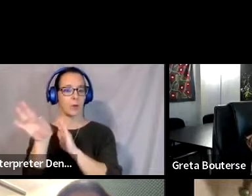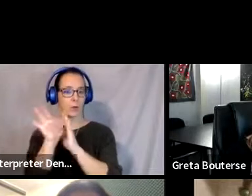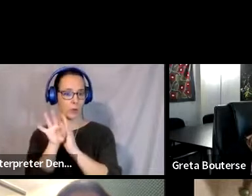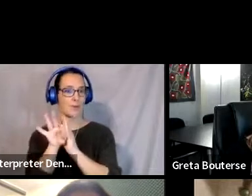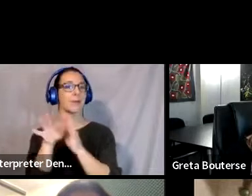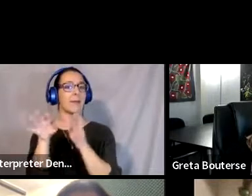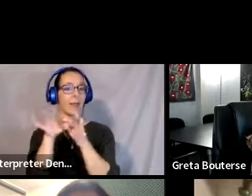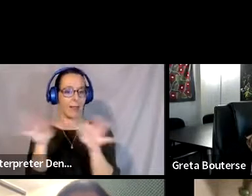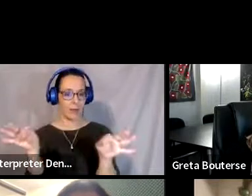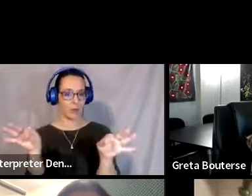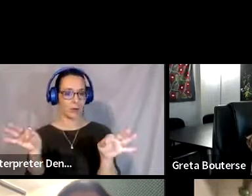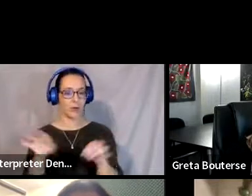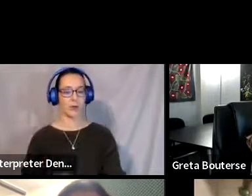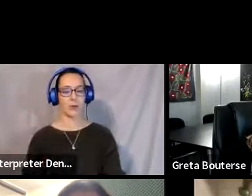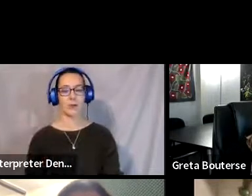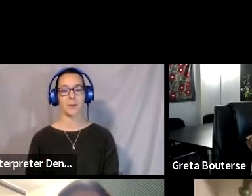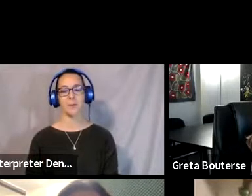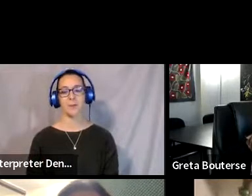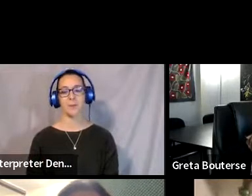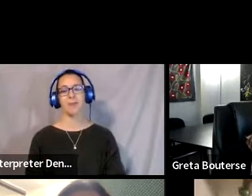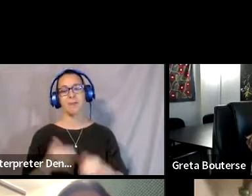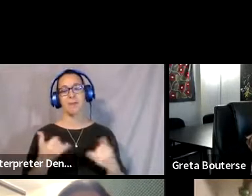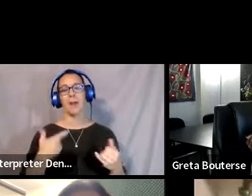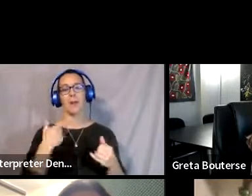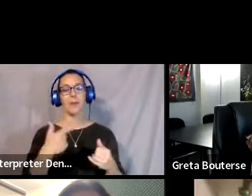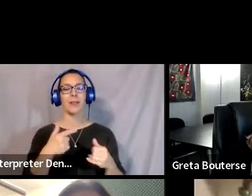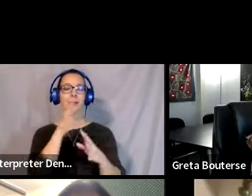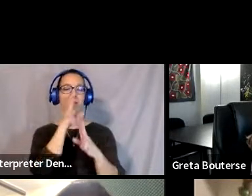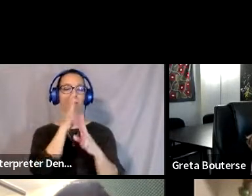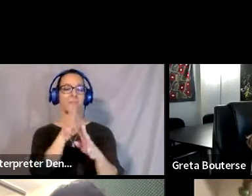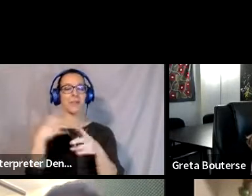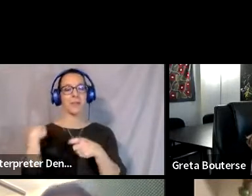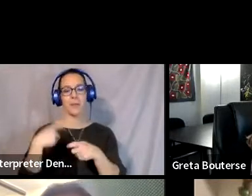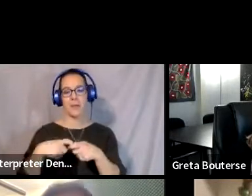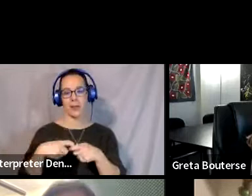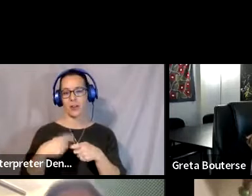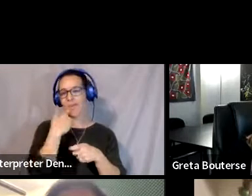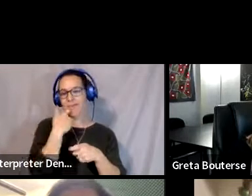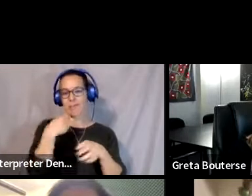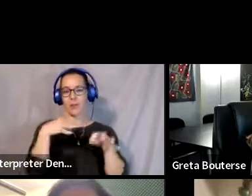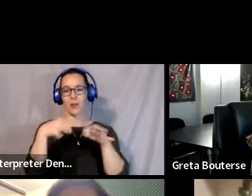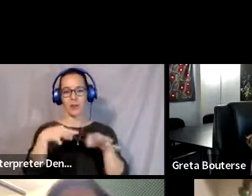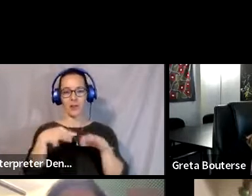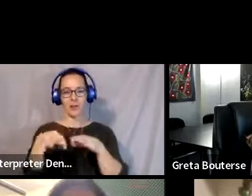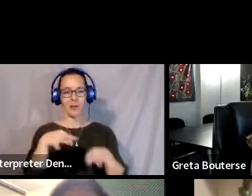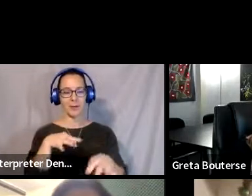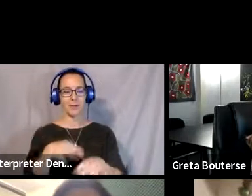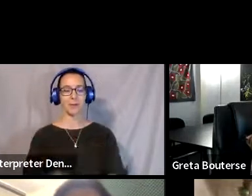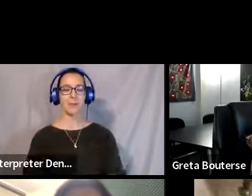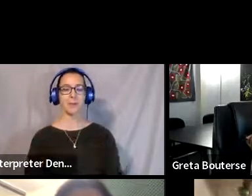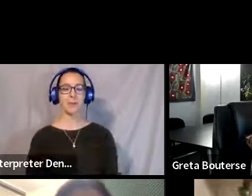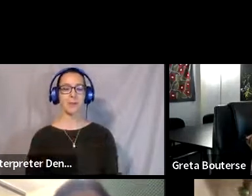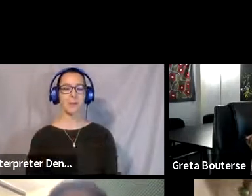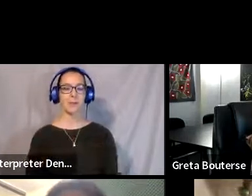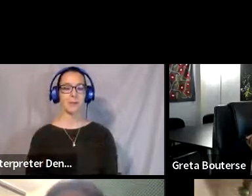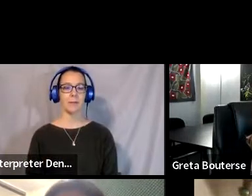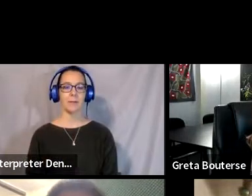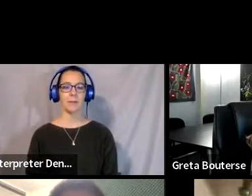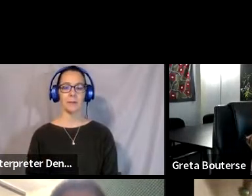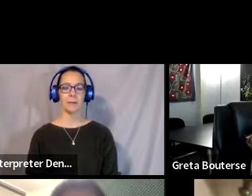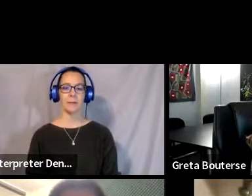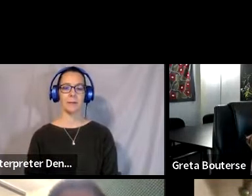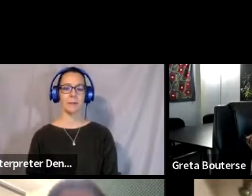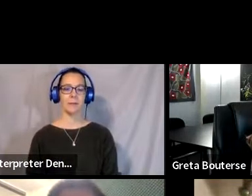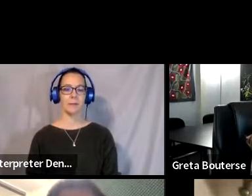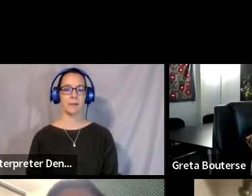interpretación simultánea al español durante esta reunión. Si desea escuchar la interpretación al español, haga clic en el botón de la